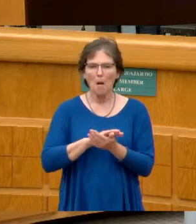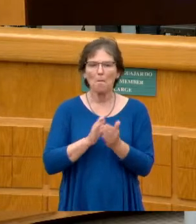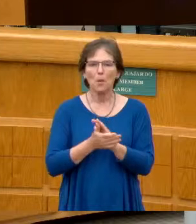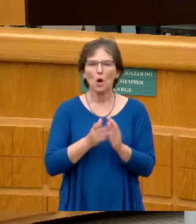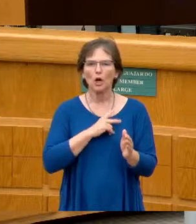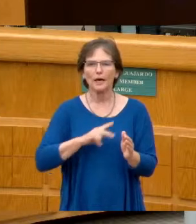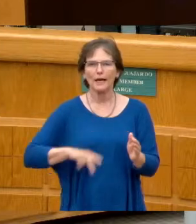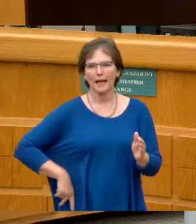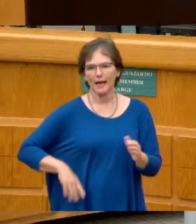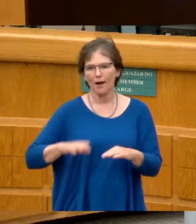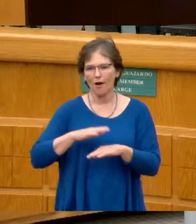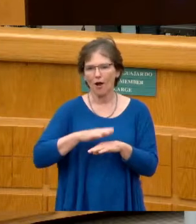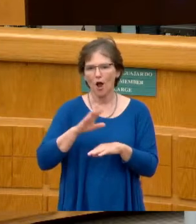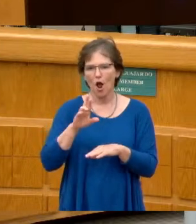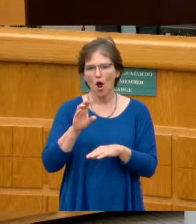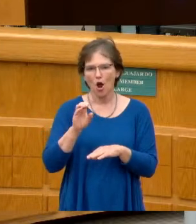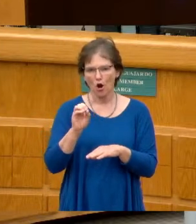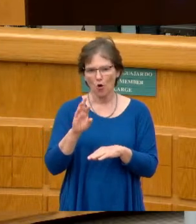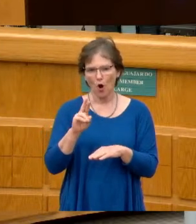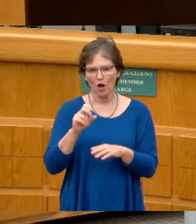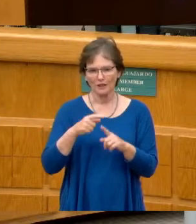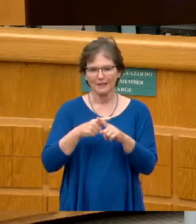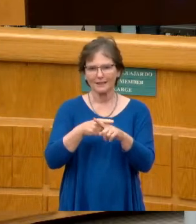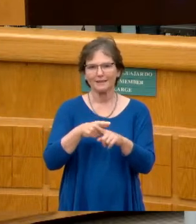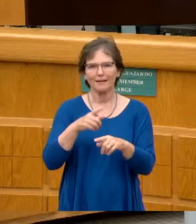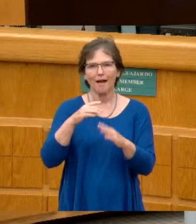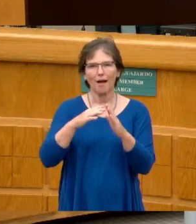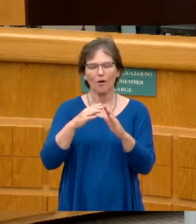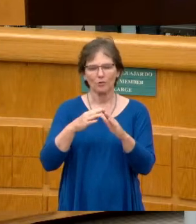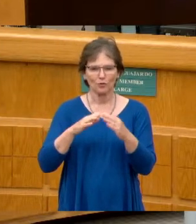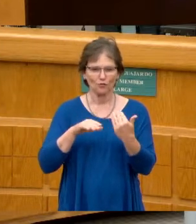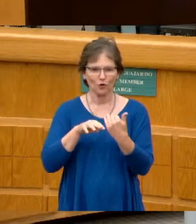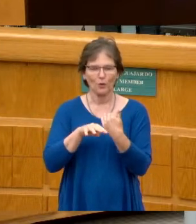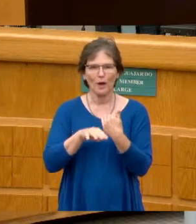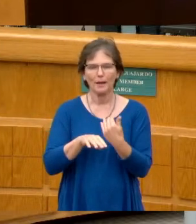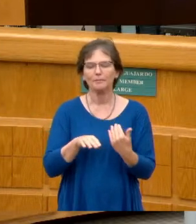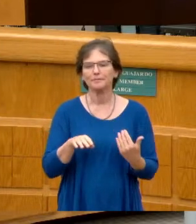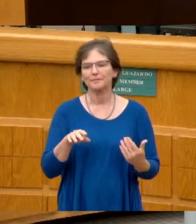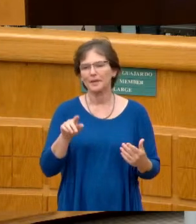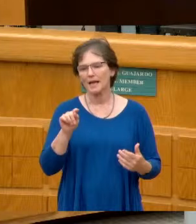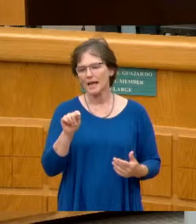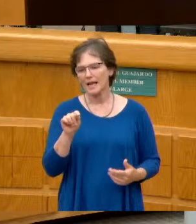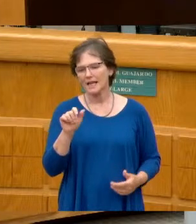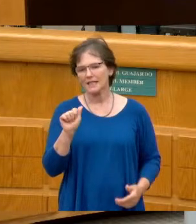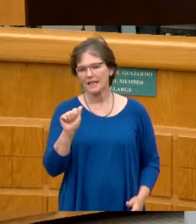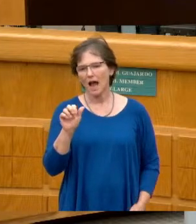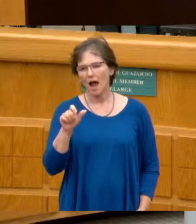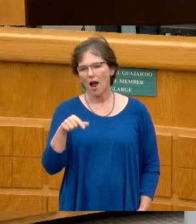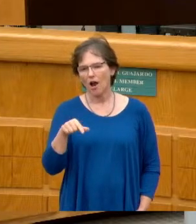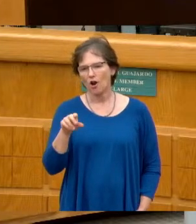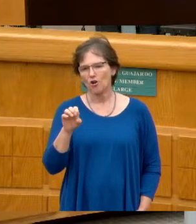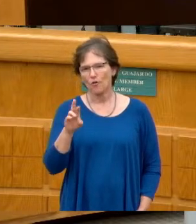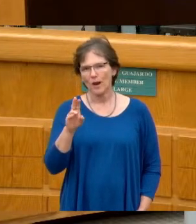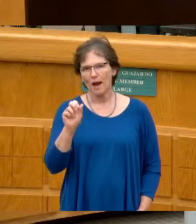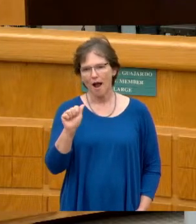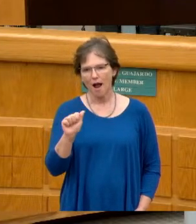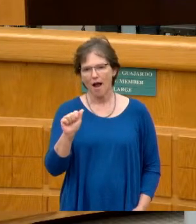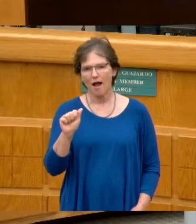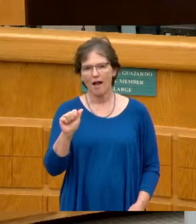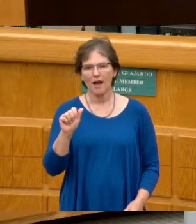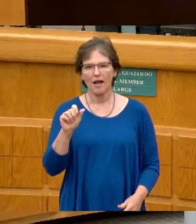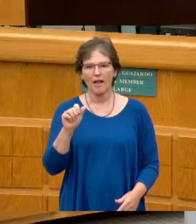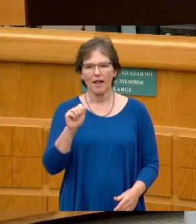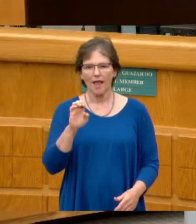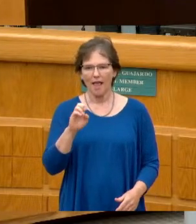I-37. El Ranchero Tortilla Factory on Carmen Street here in Corpus Christi. Luby's Cafeteria on Padre